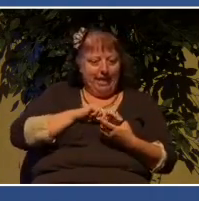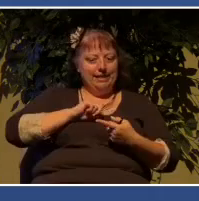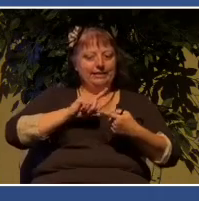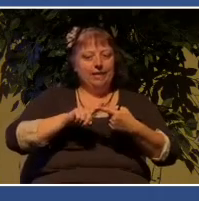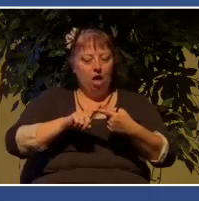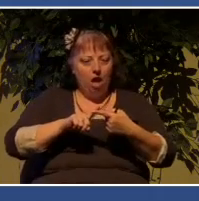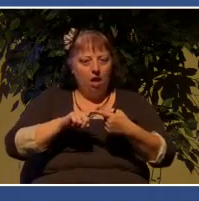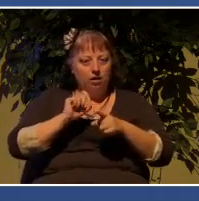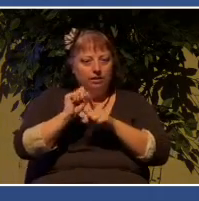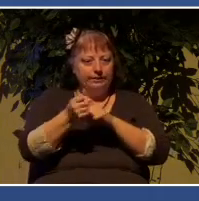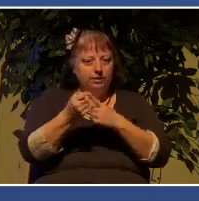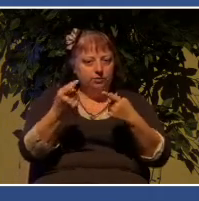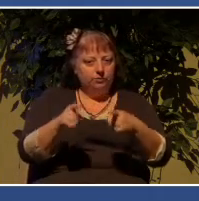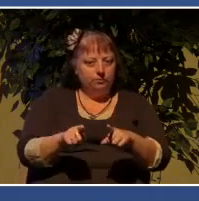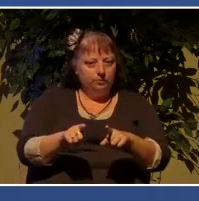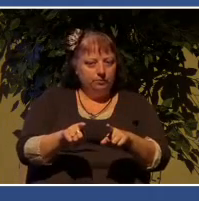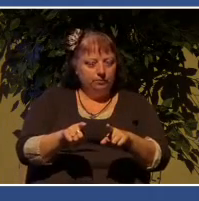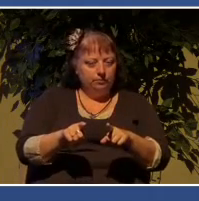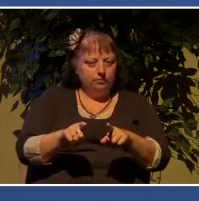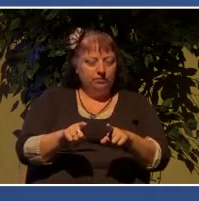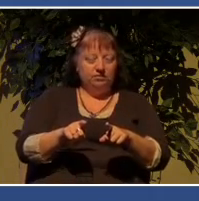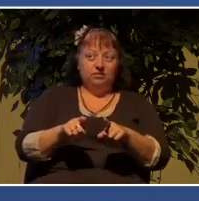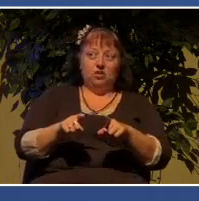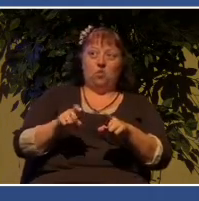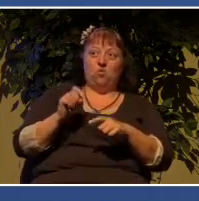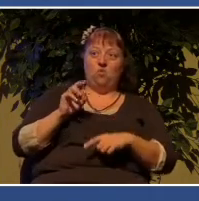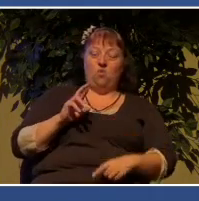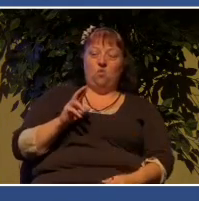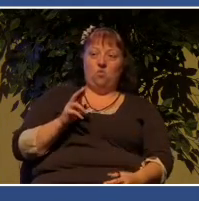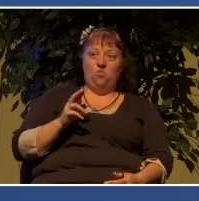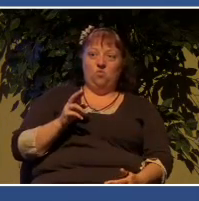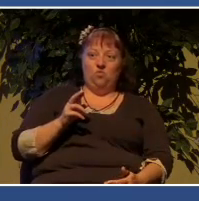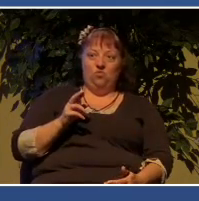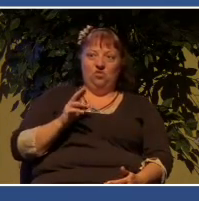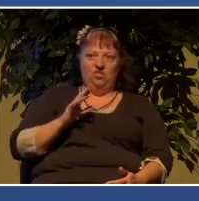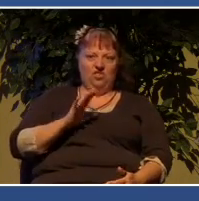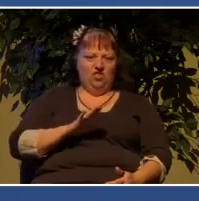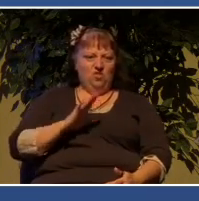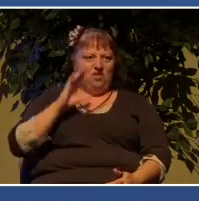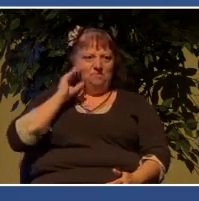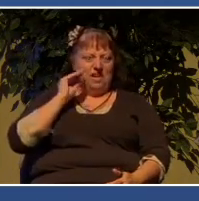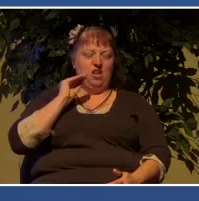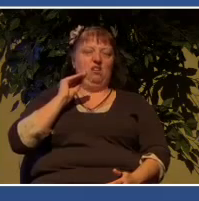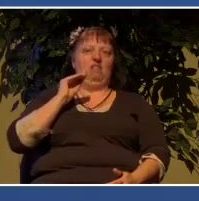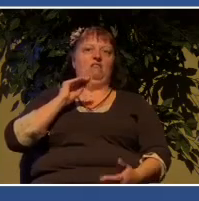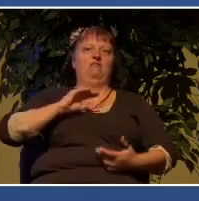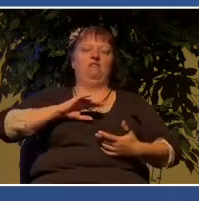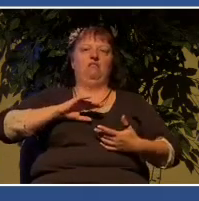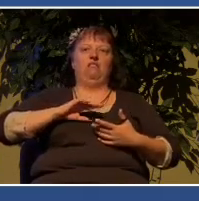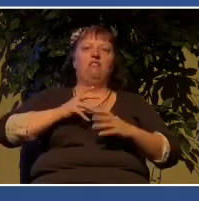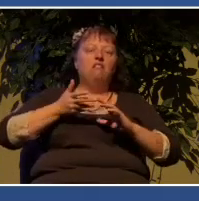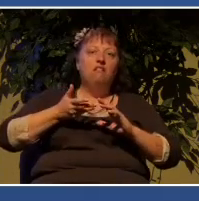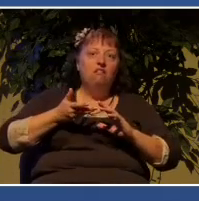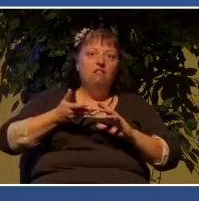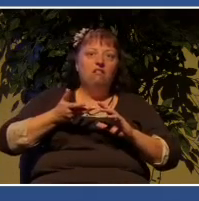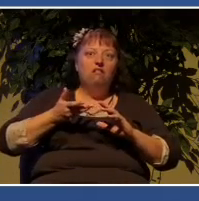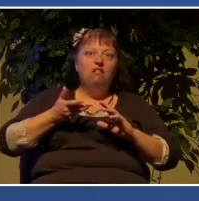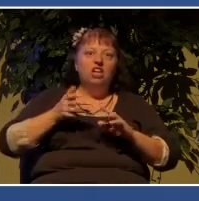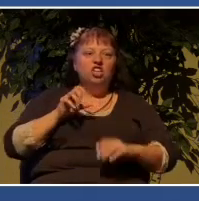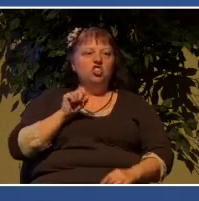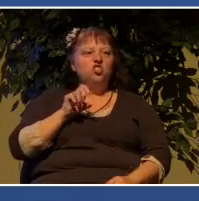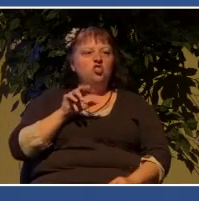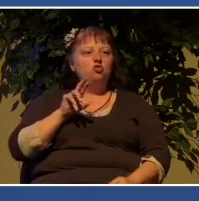where you have, excuse my language, been screwed over or wrongly abused or wrongly used. And you will